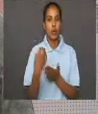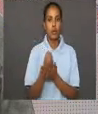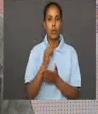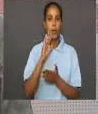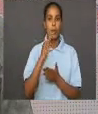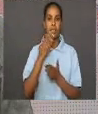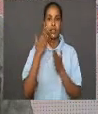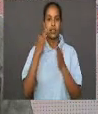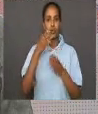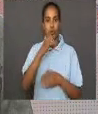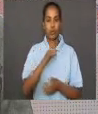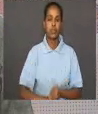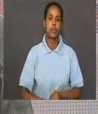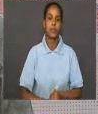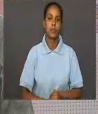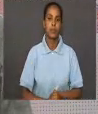basic solutions.